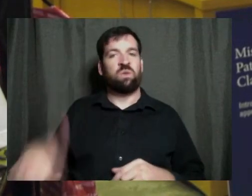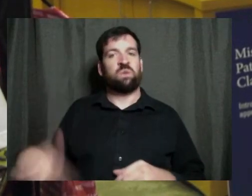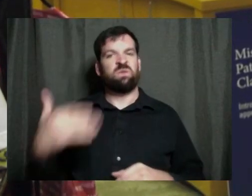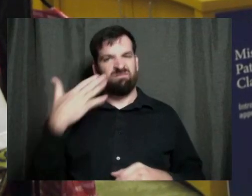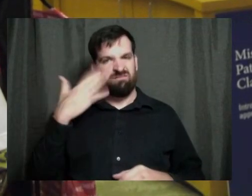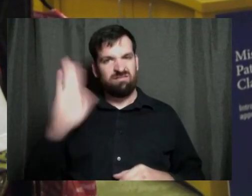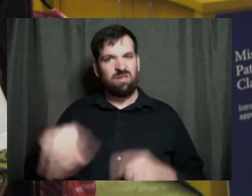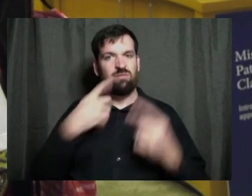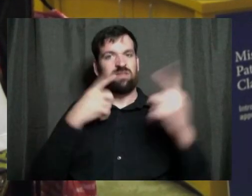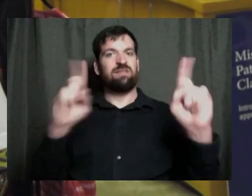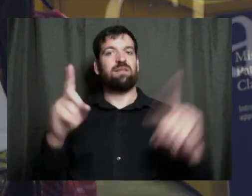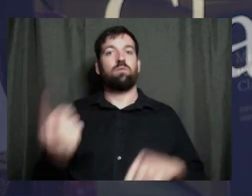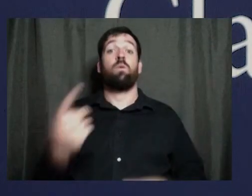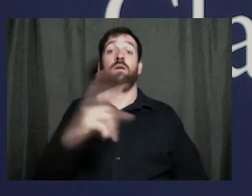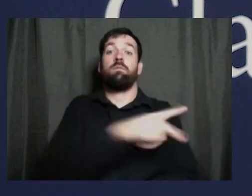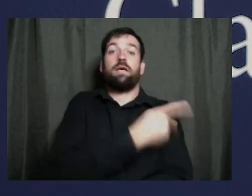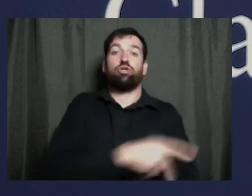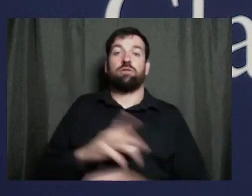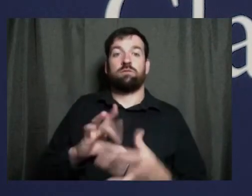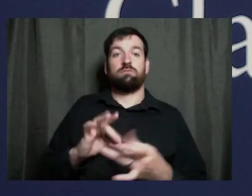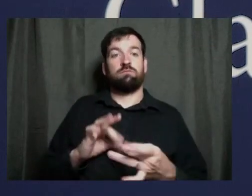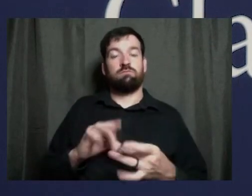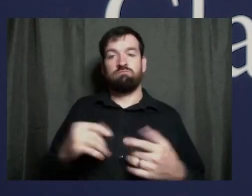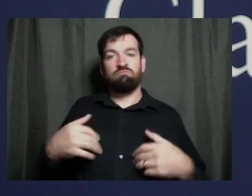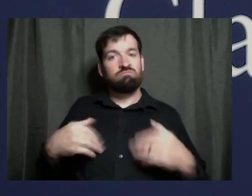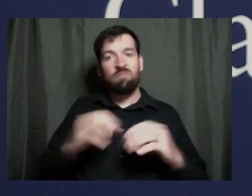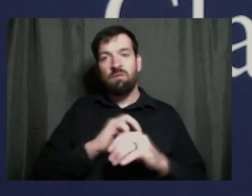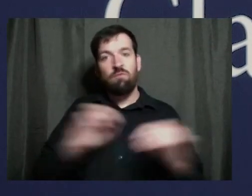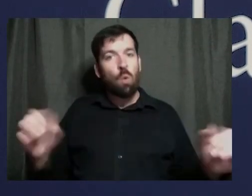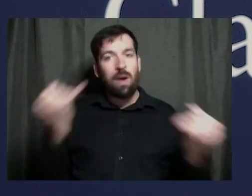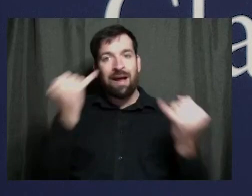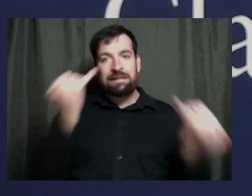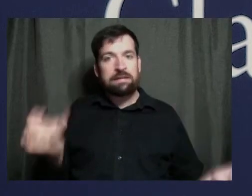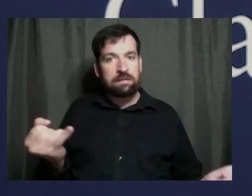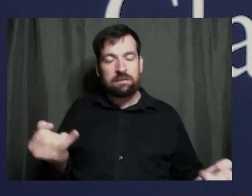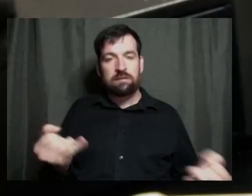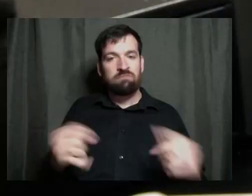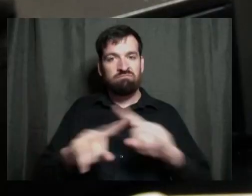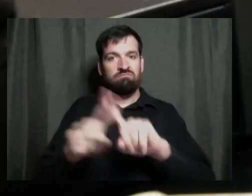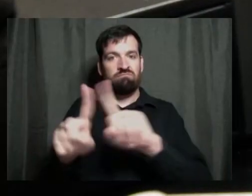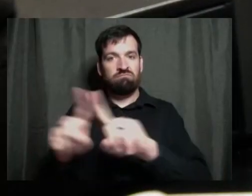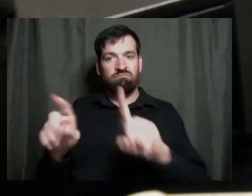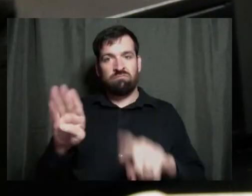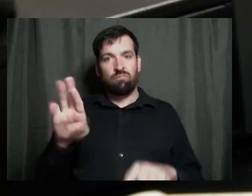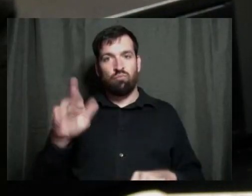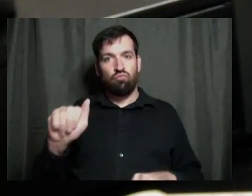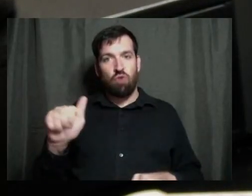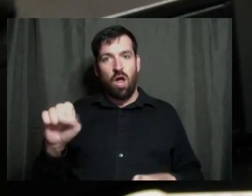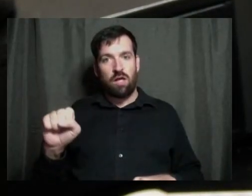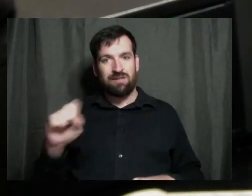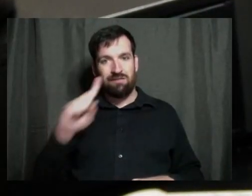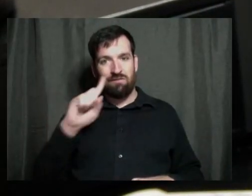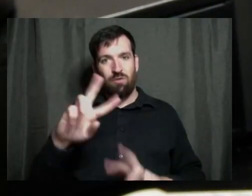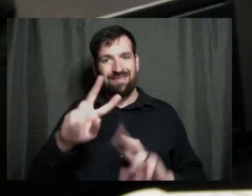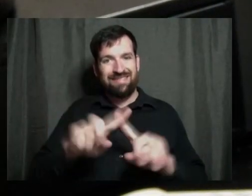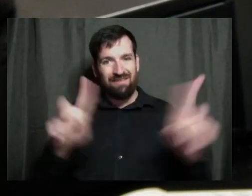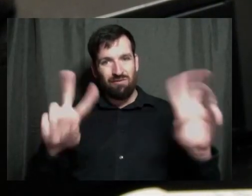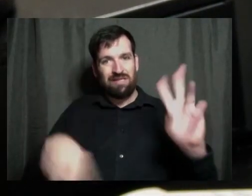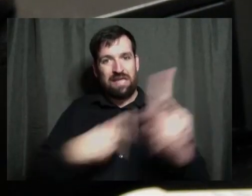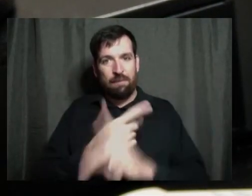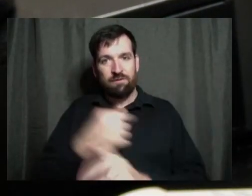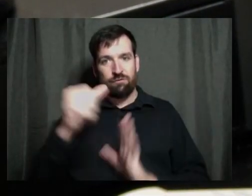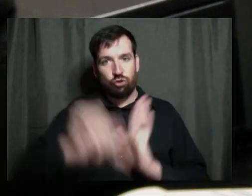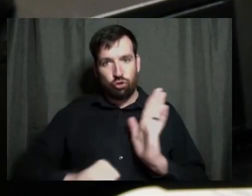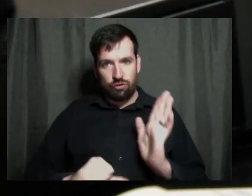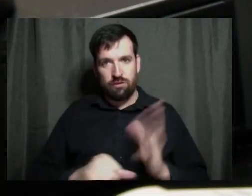of the patients said, I had no idea there were different bras for different types of surgeries. And so we